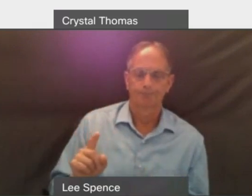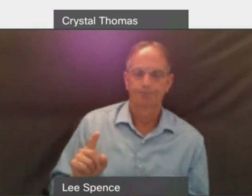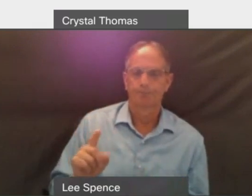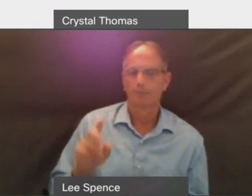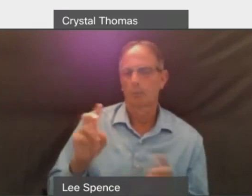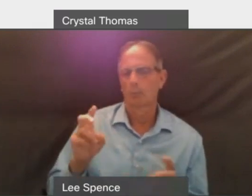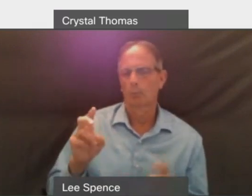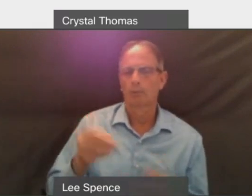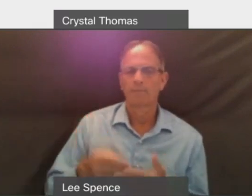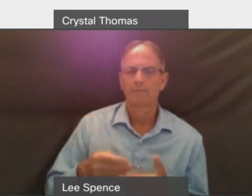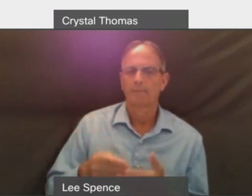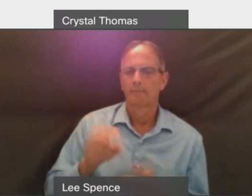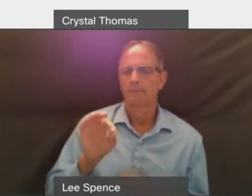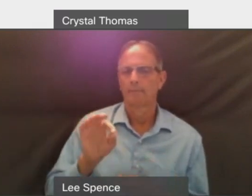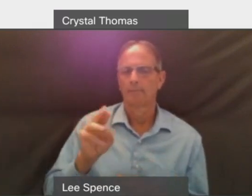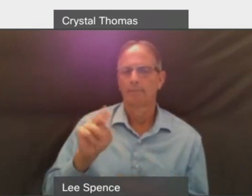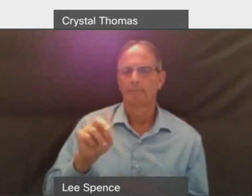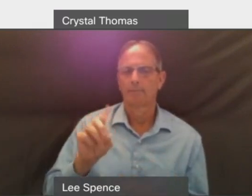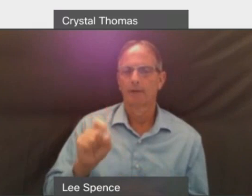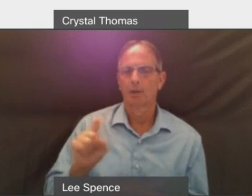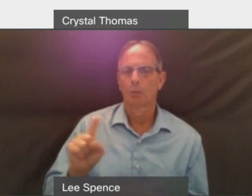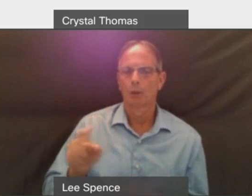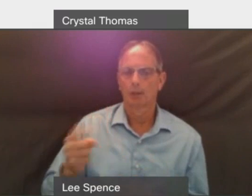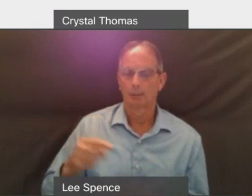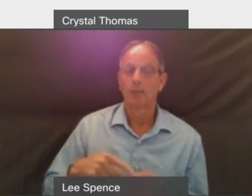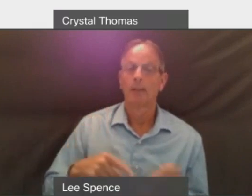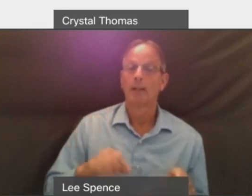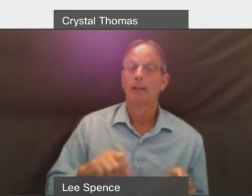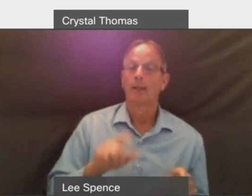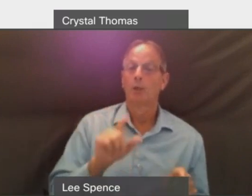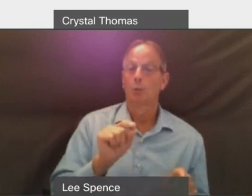here, so in 2021,